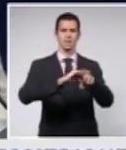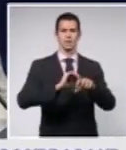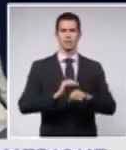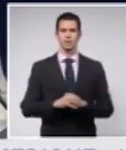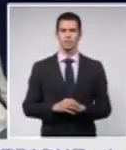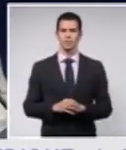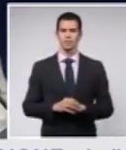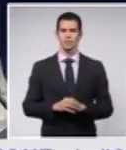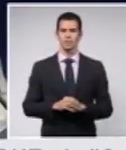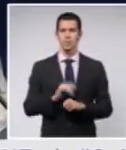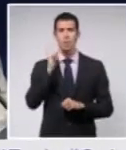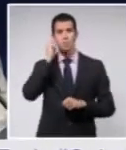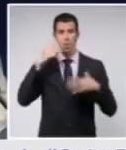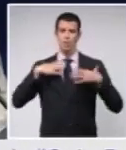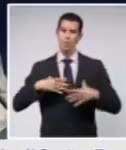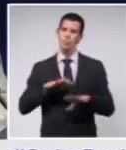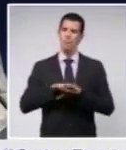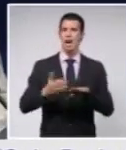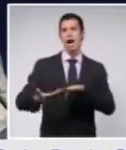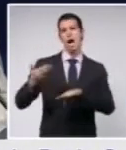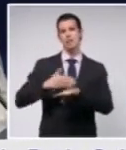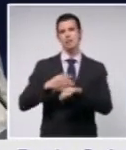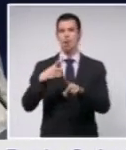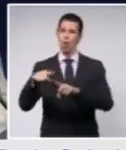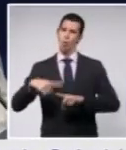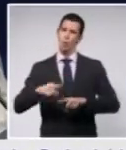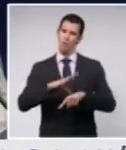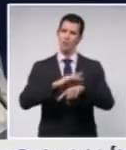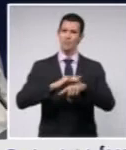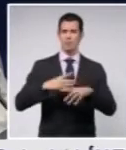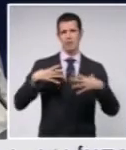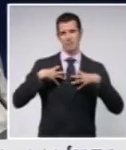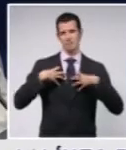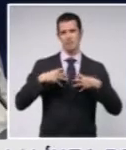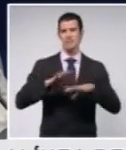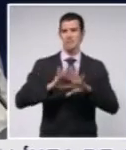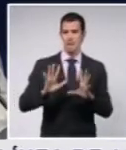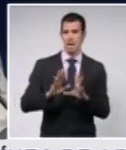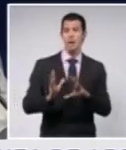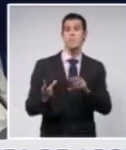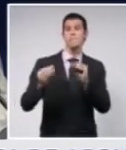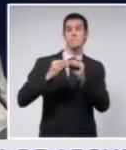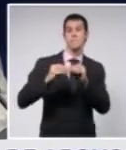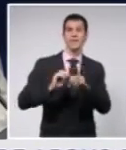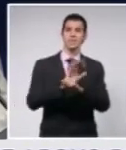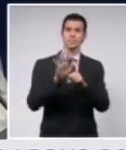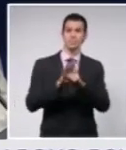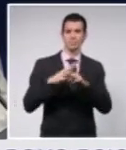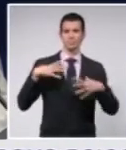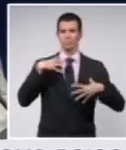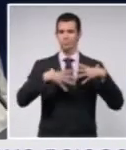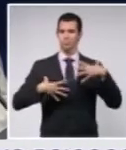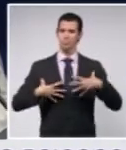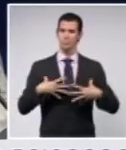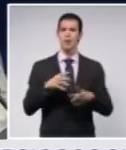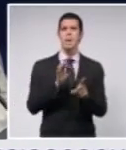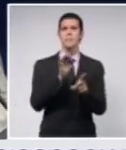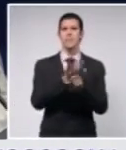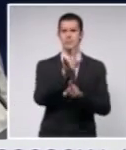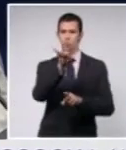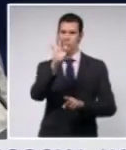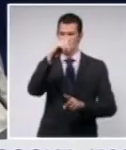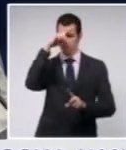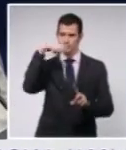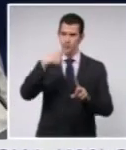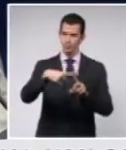before being transferred to the intensive care unit where she stayed for the next 12 days. Her